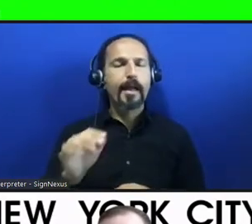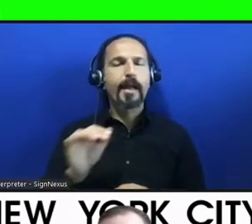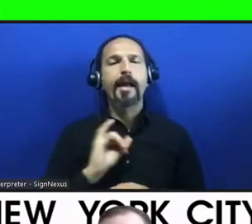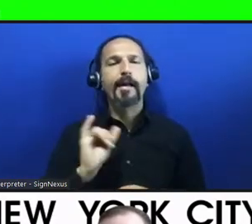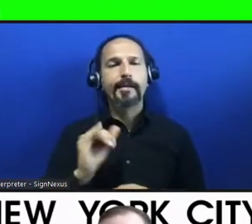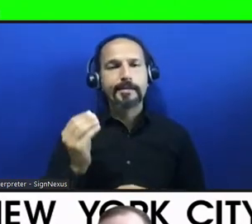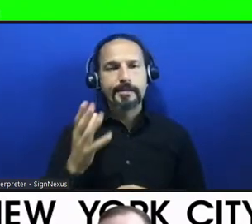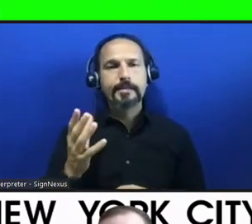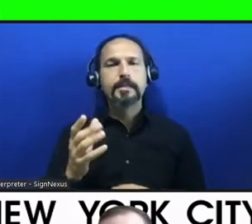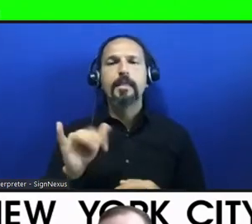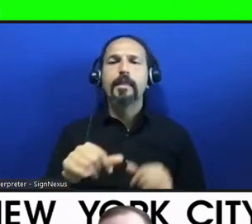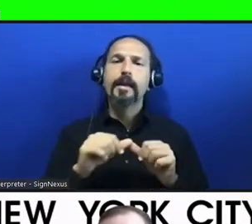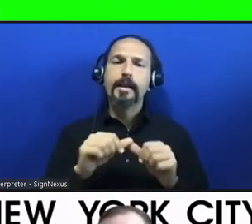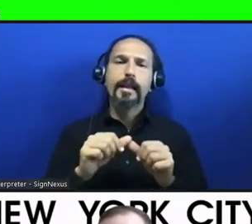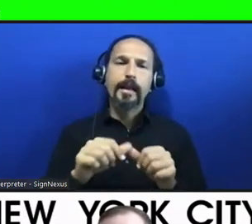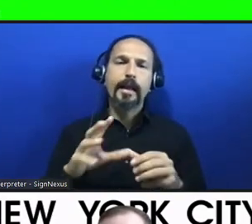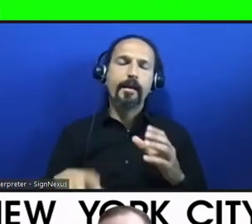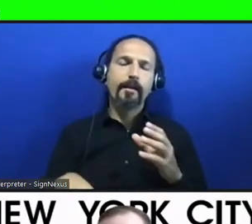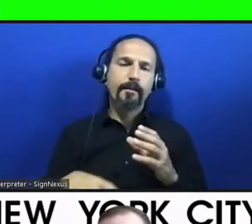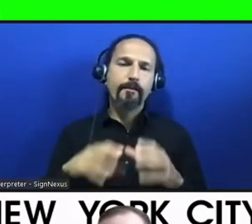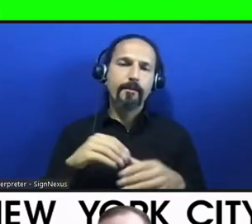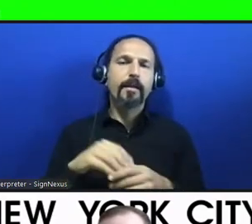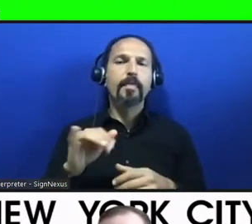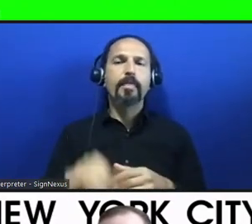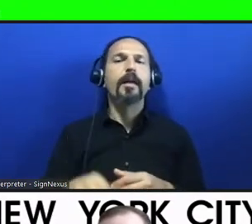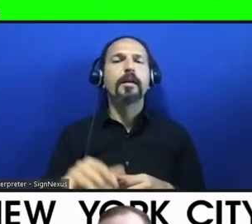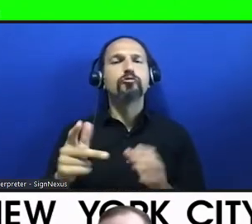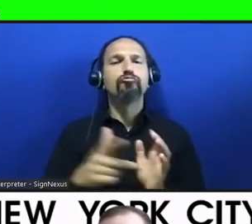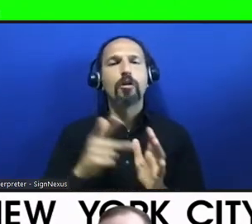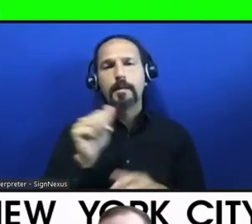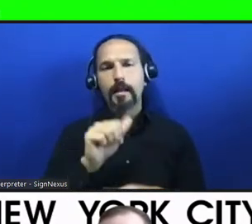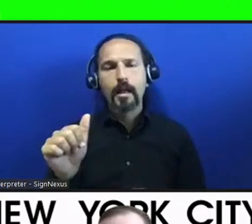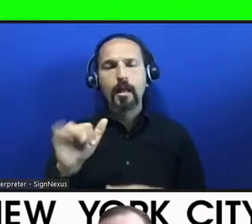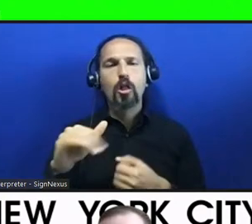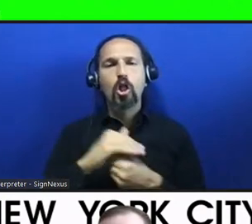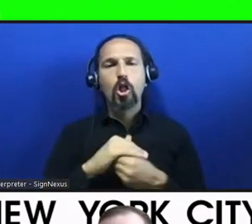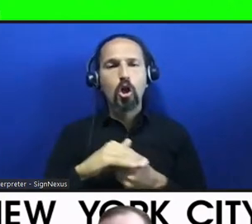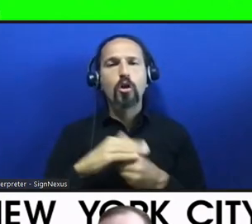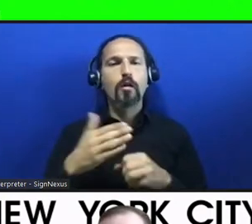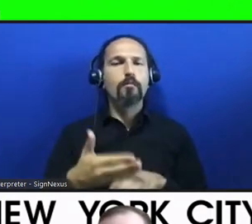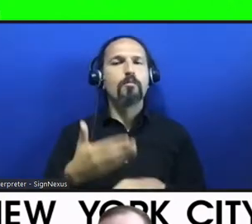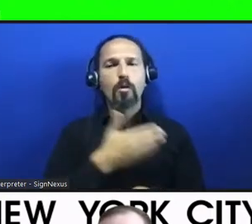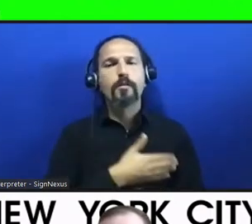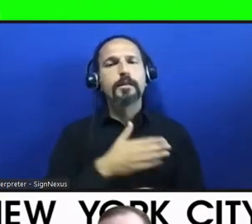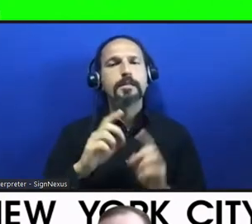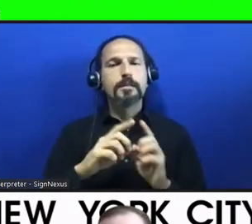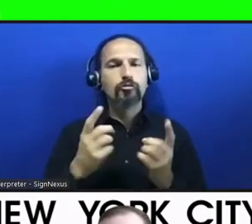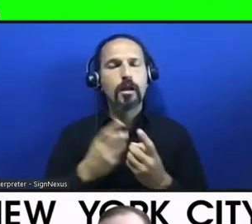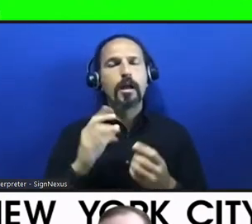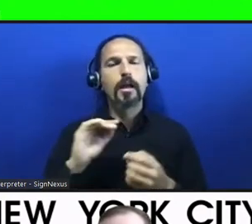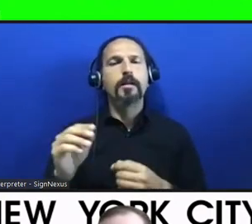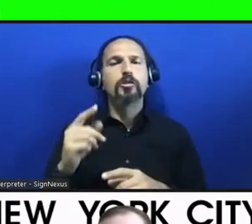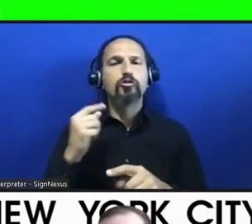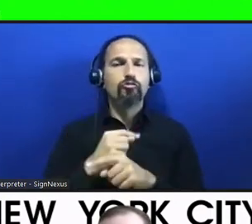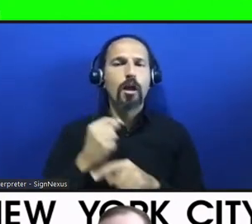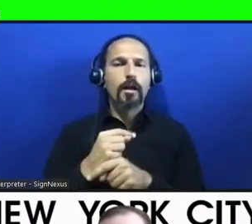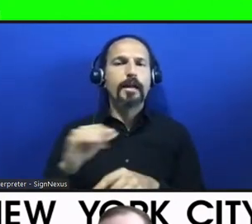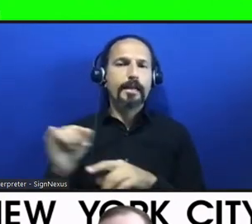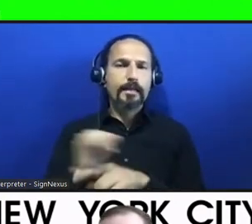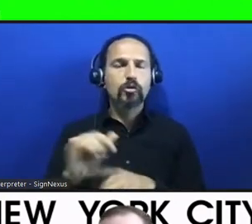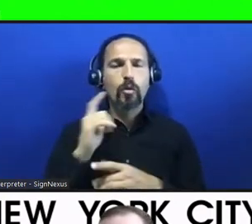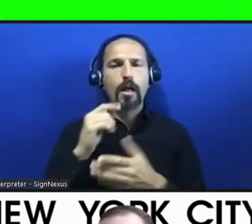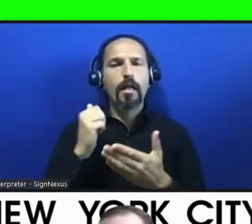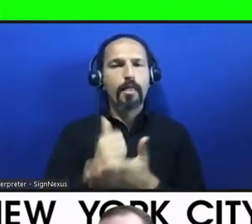addition continuing to engage stakeholder groups like AAA local business Improvement districts and the trucking industry will go a long way